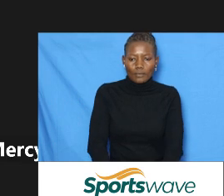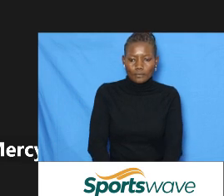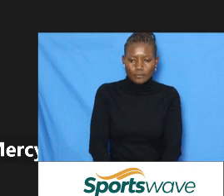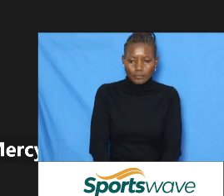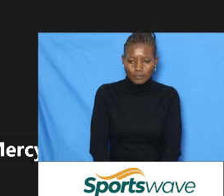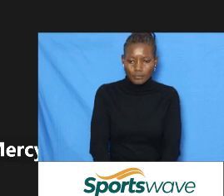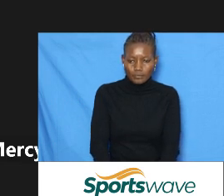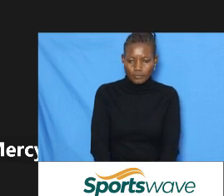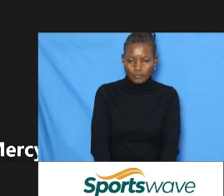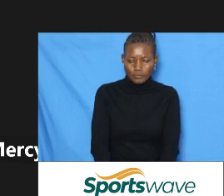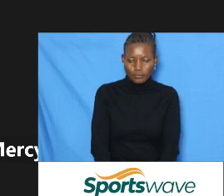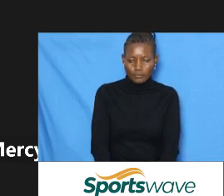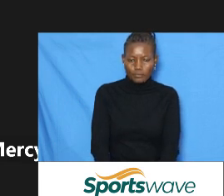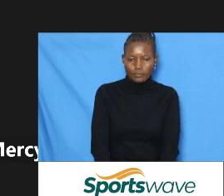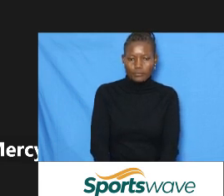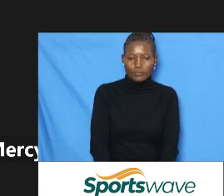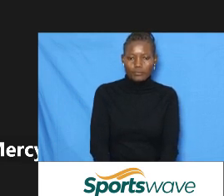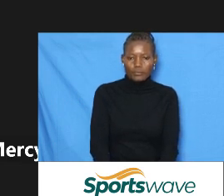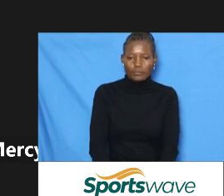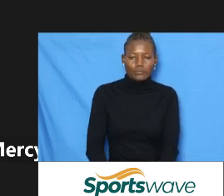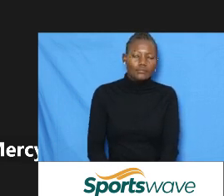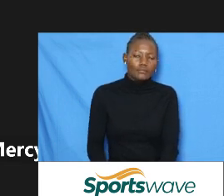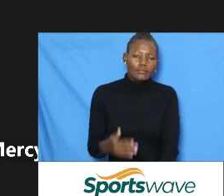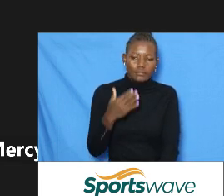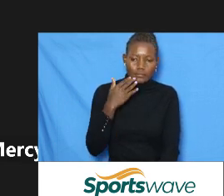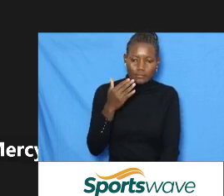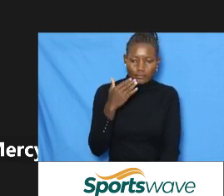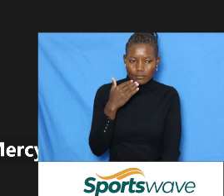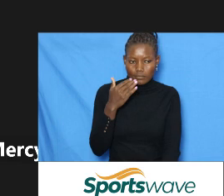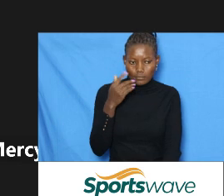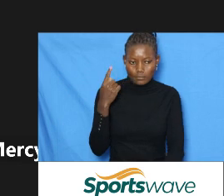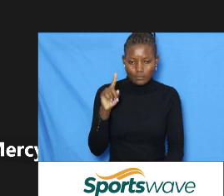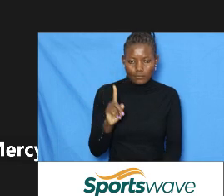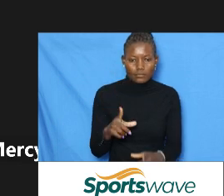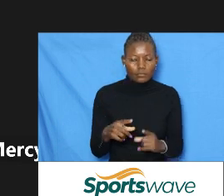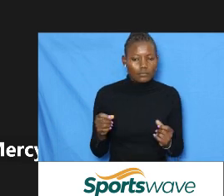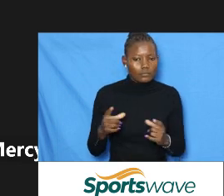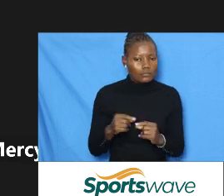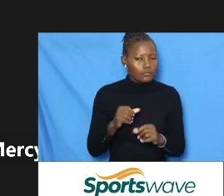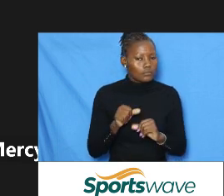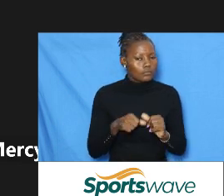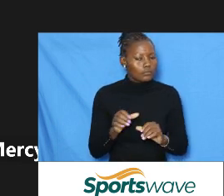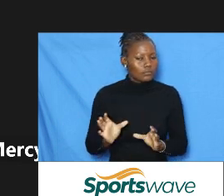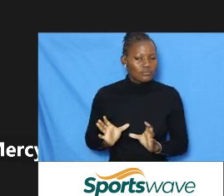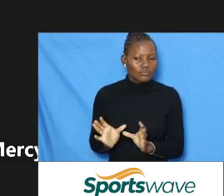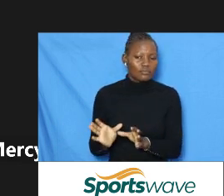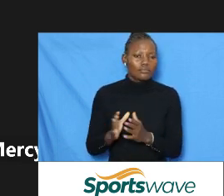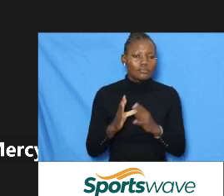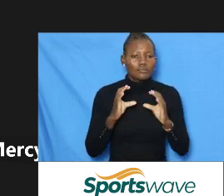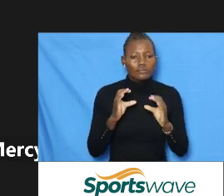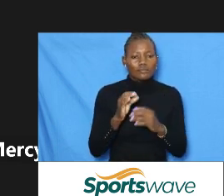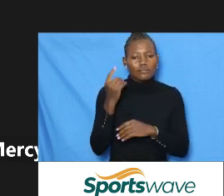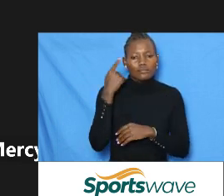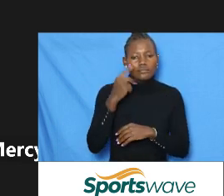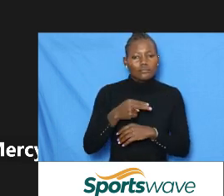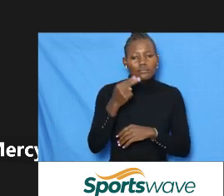Polo, and I'll echo your sentiments, and the aspect of pushing as a coach for an elite